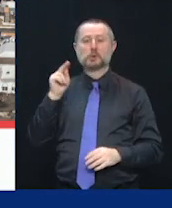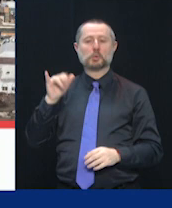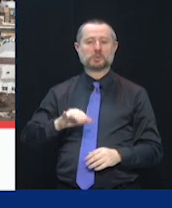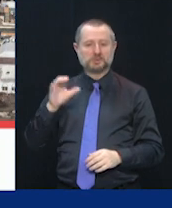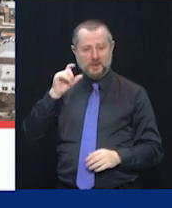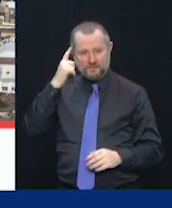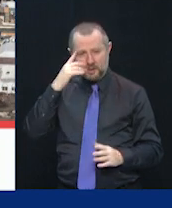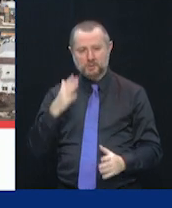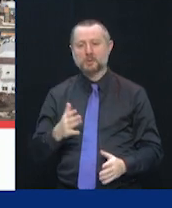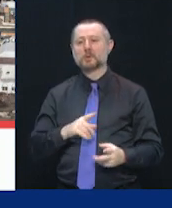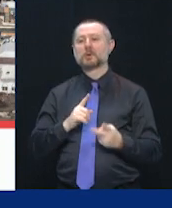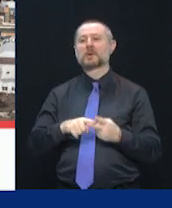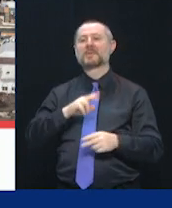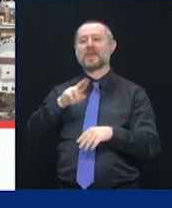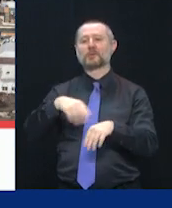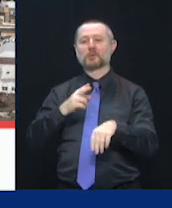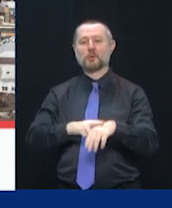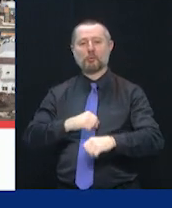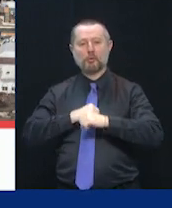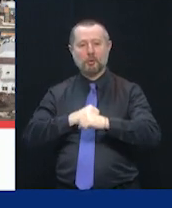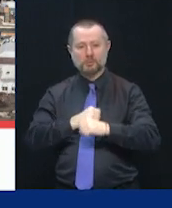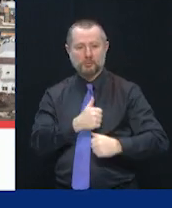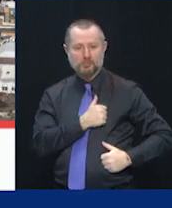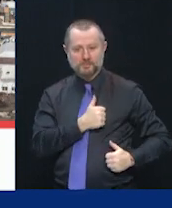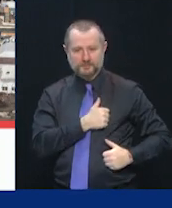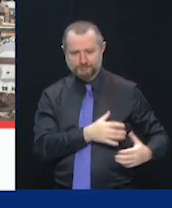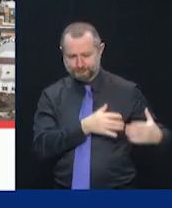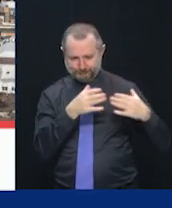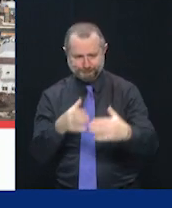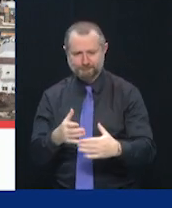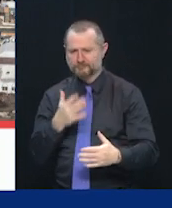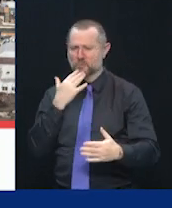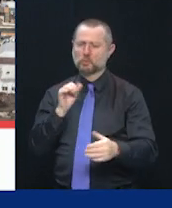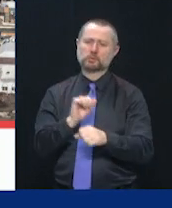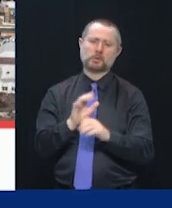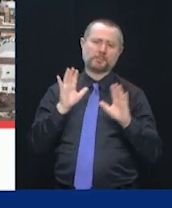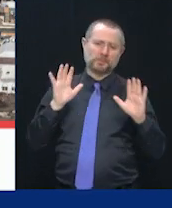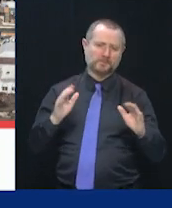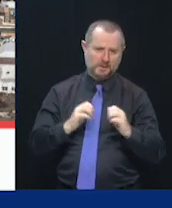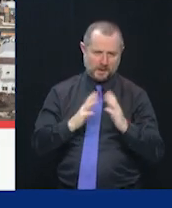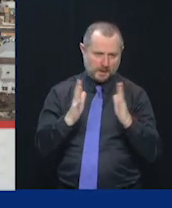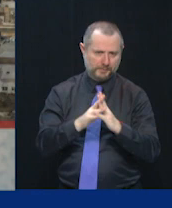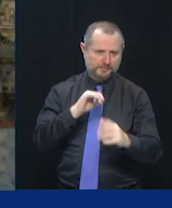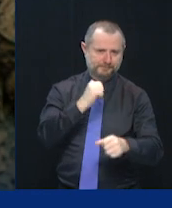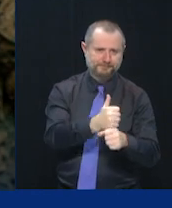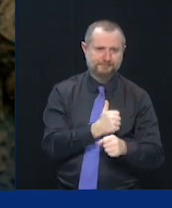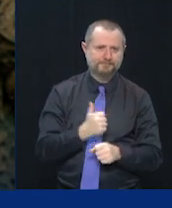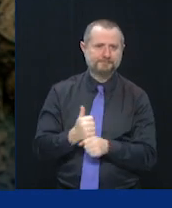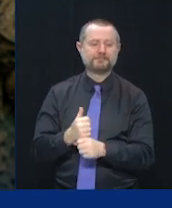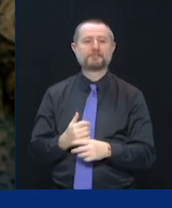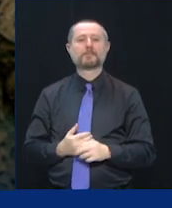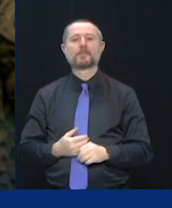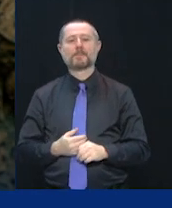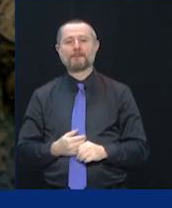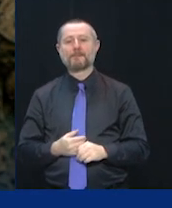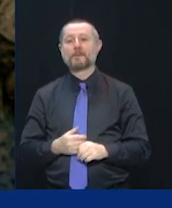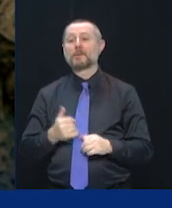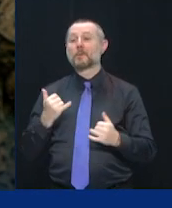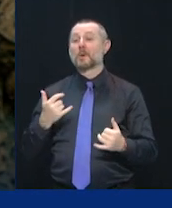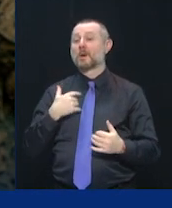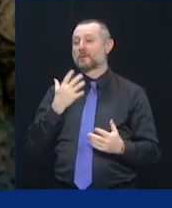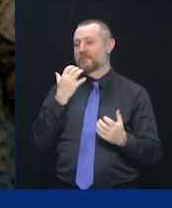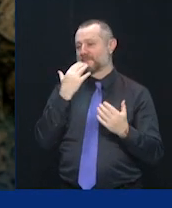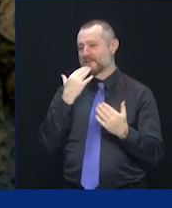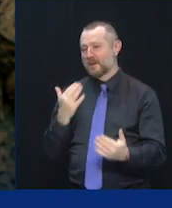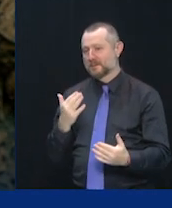the National Guard, which is doing a great job setting it up. They really are extraordinary. But also I want to thank